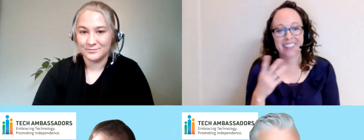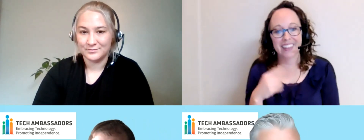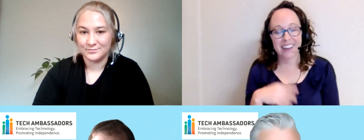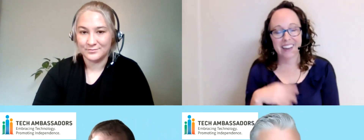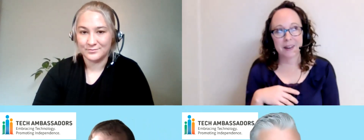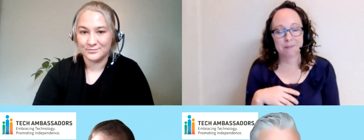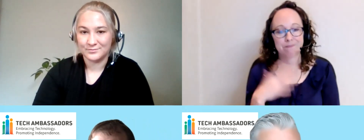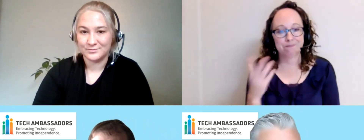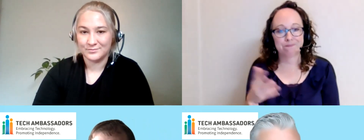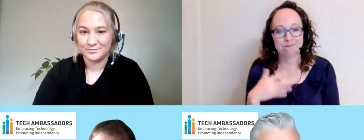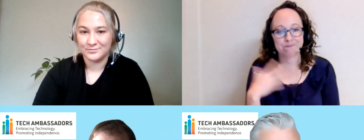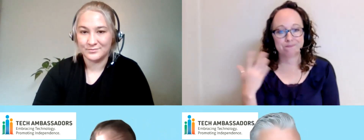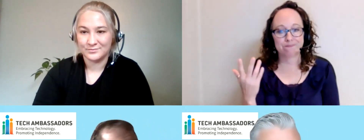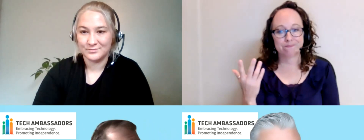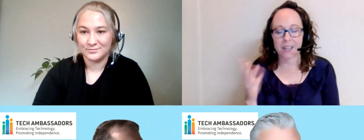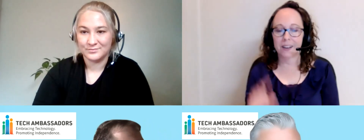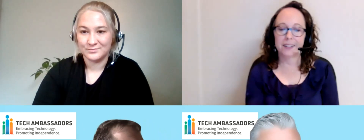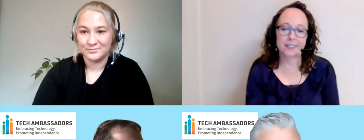the